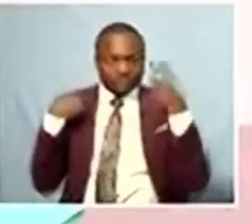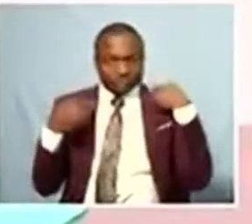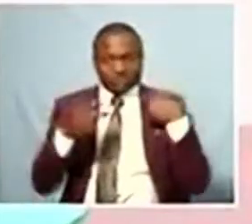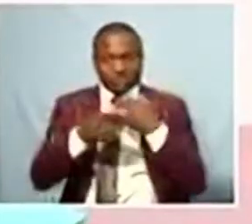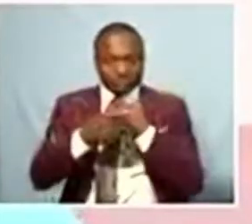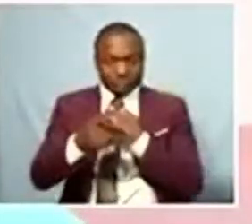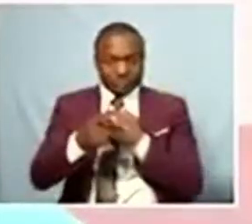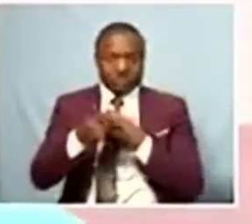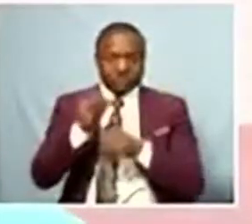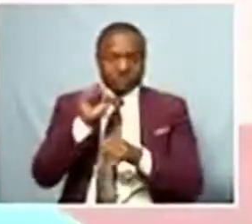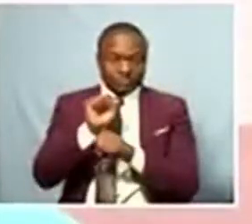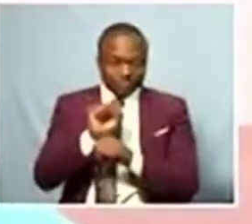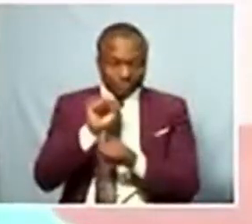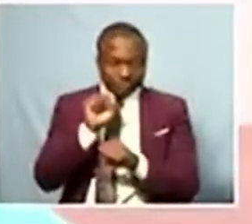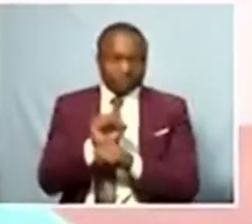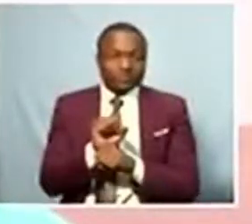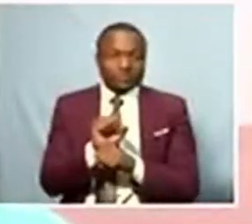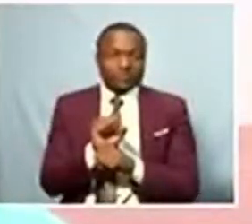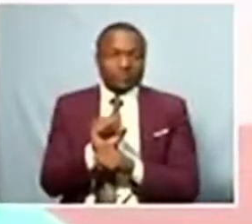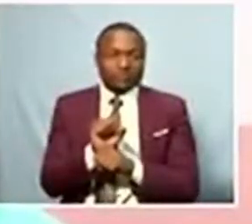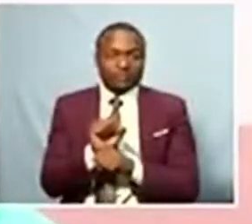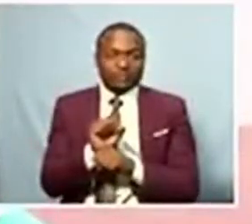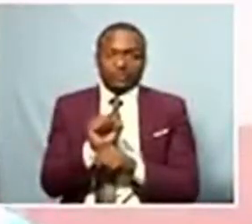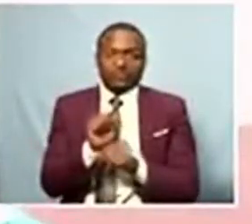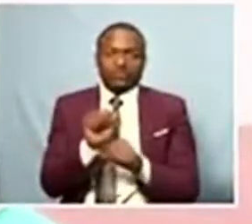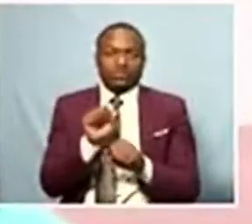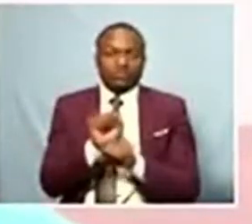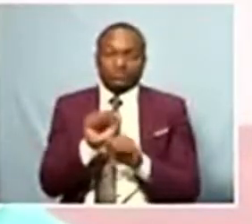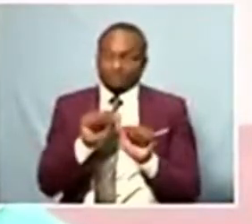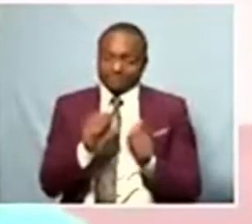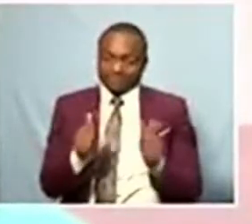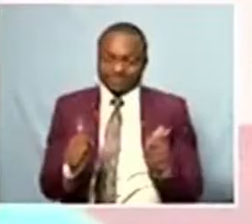perform certain mandate effectively.